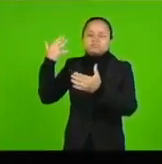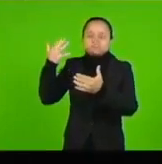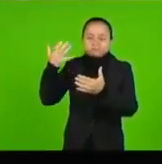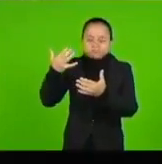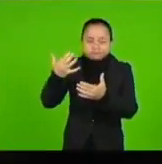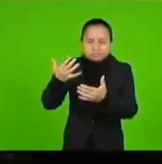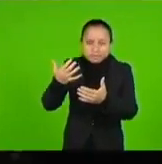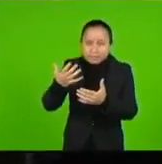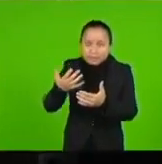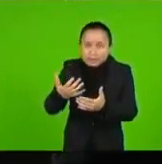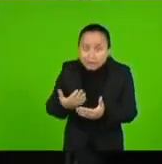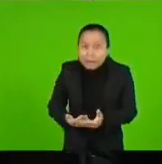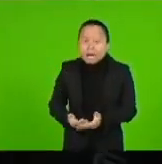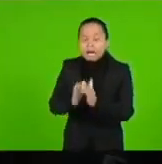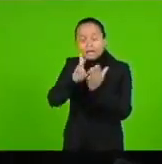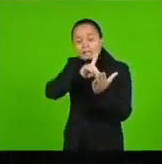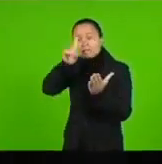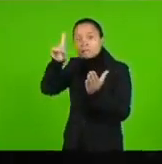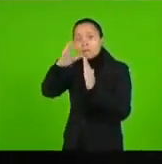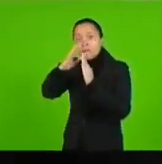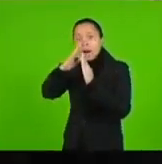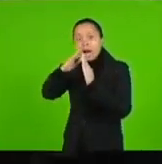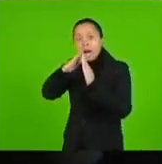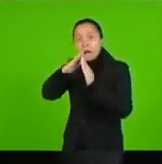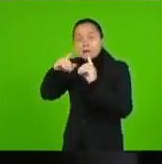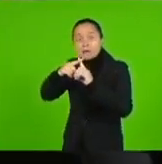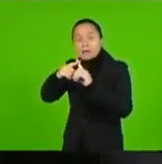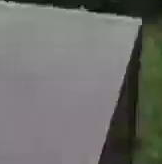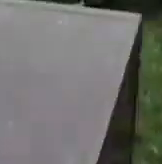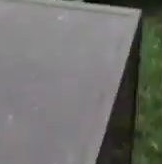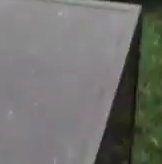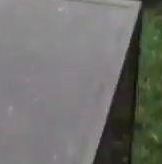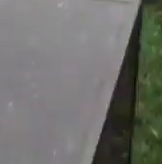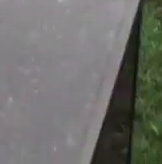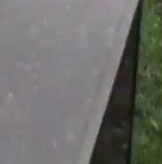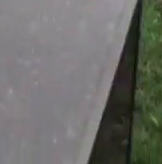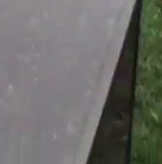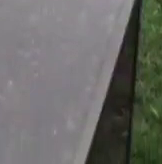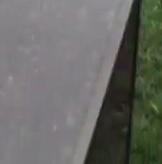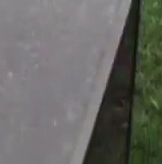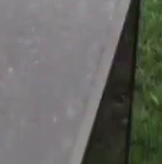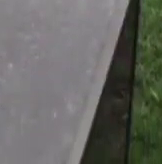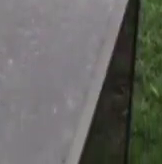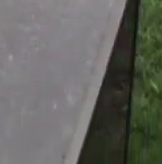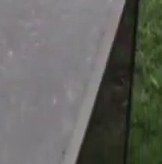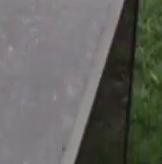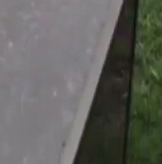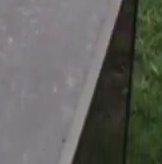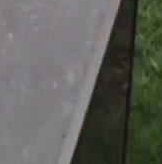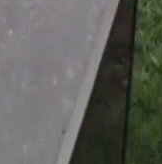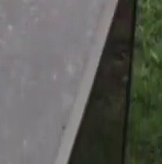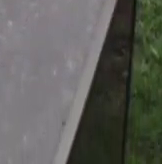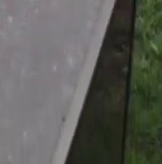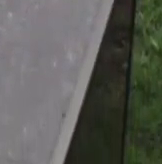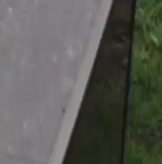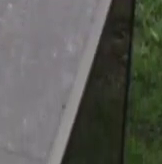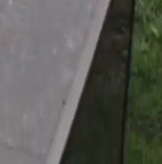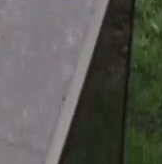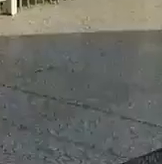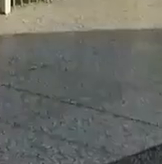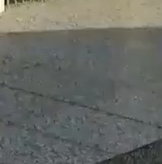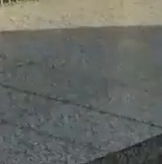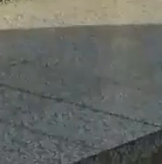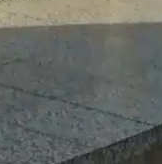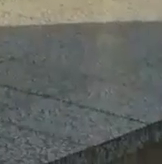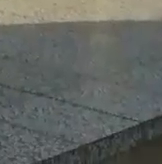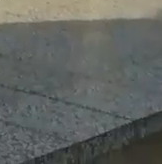Maranatha Christian Church always making an effort to fulfill its mission of spread the gospel to every creature, but